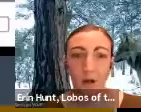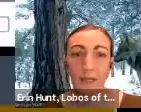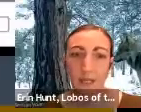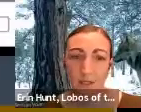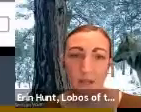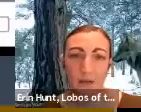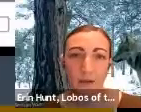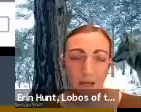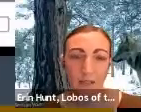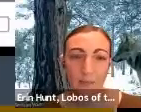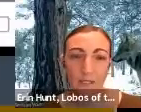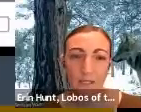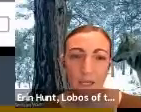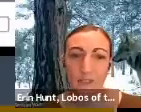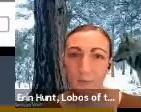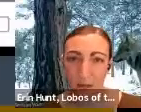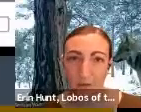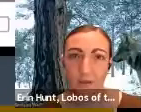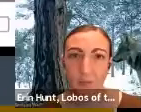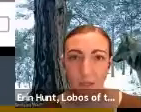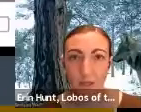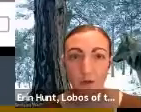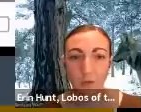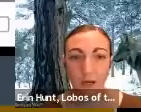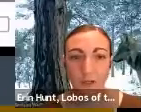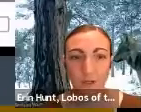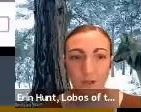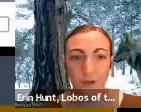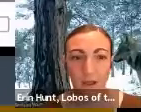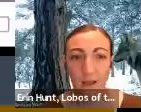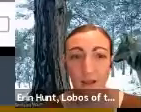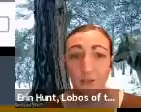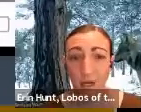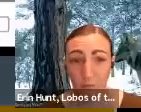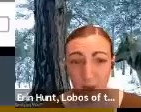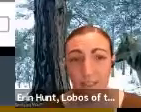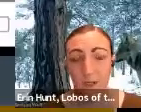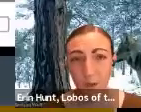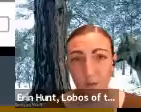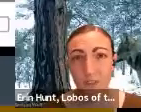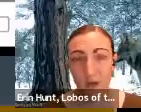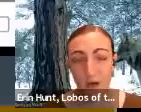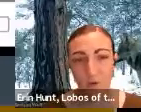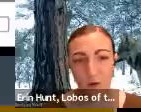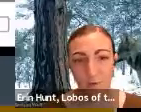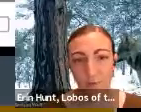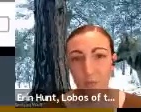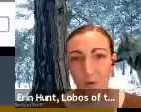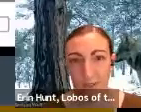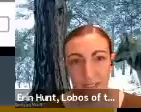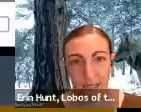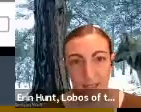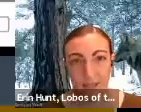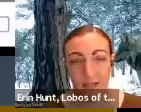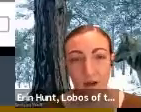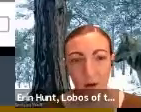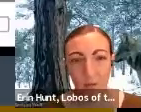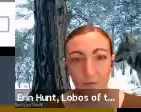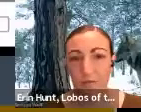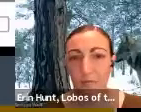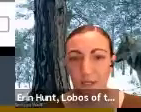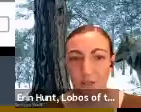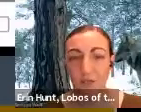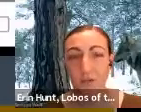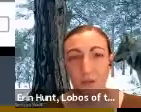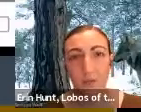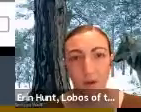management rule on independent academic science rather than political pressure. Check MexicanWolves.org for important dates and